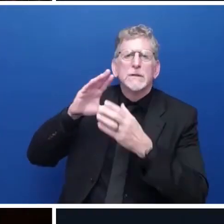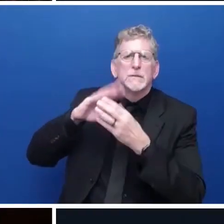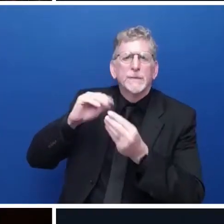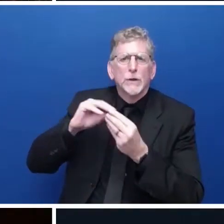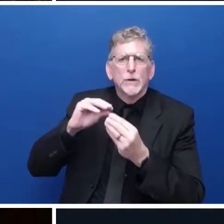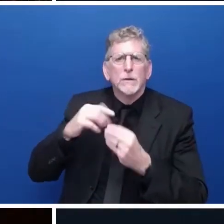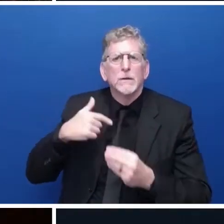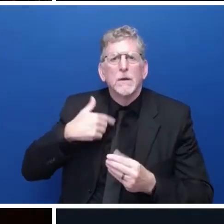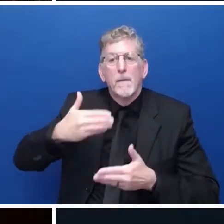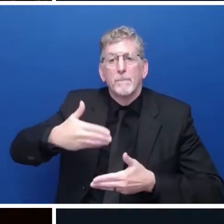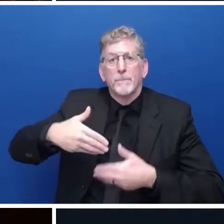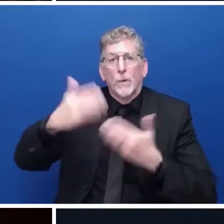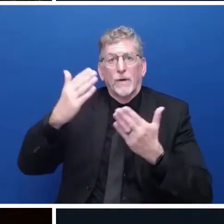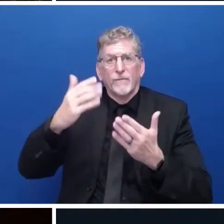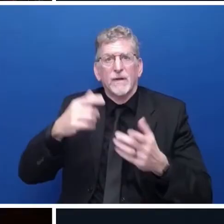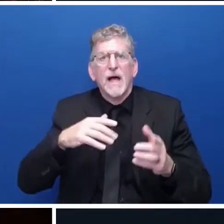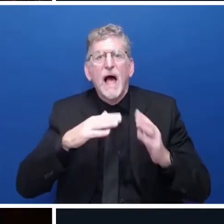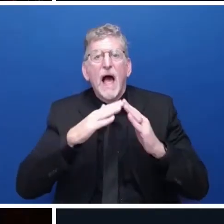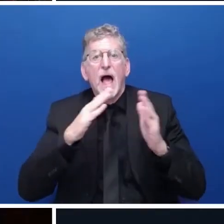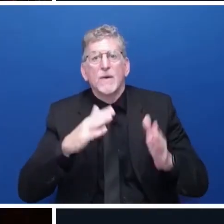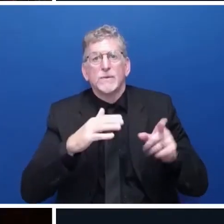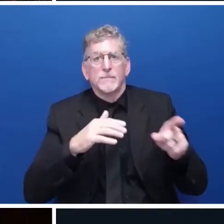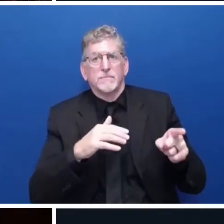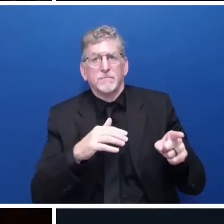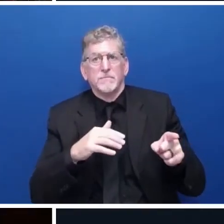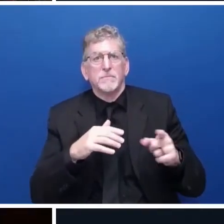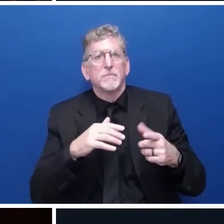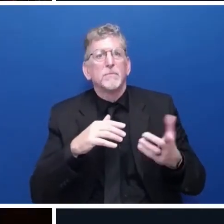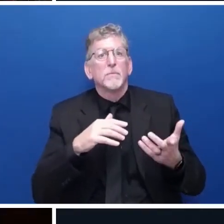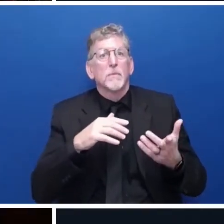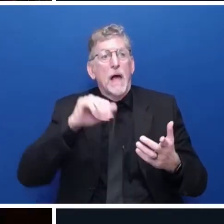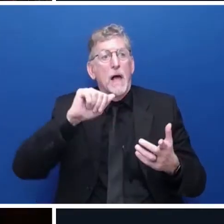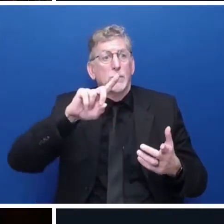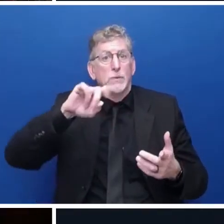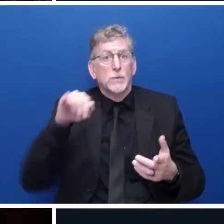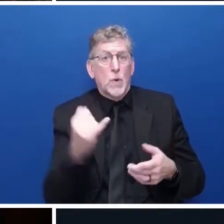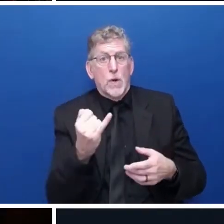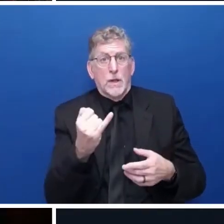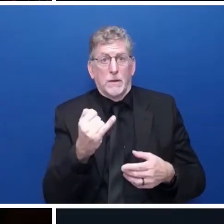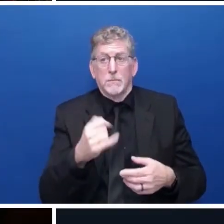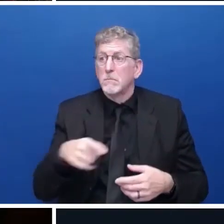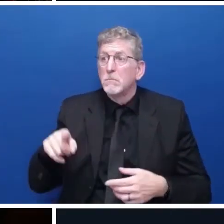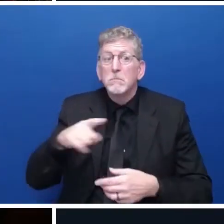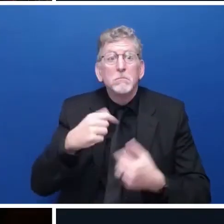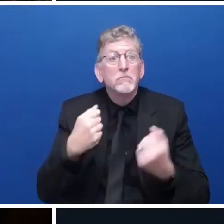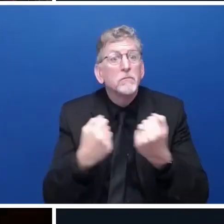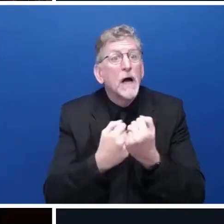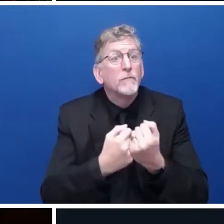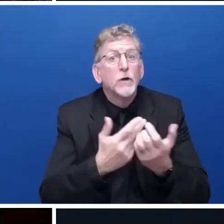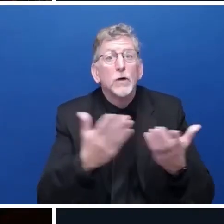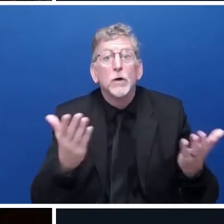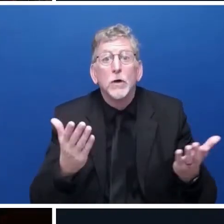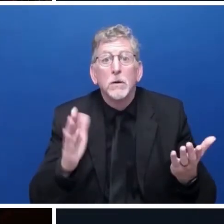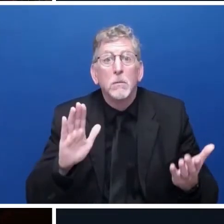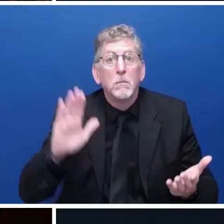The question is on the motion to adjourn. Those in favor say aye. Those opposed, no. The